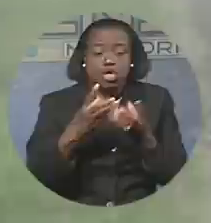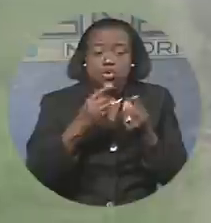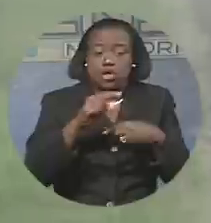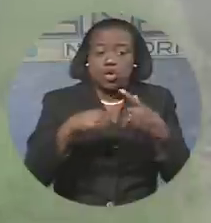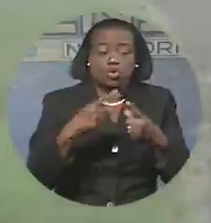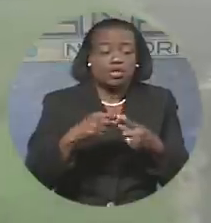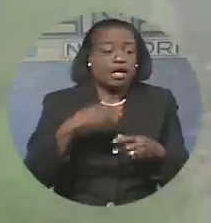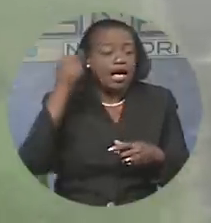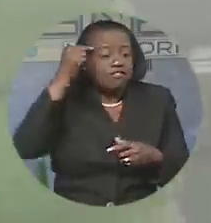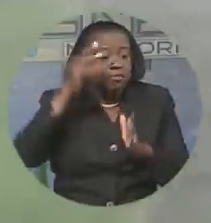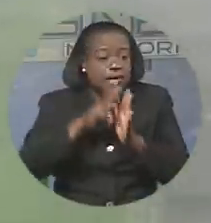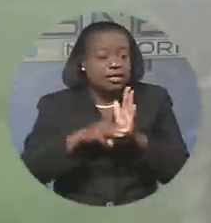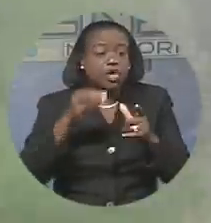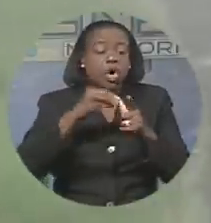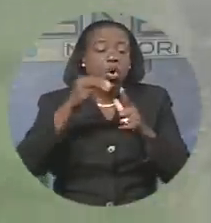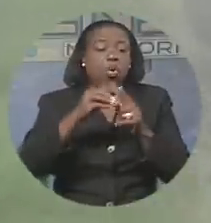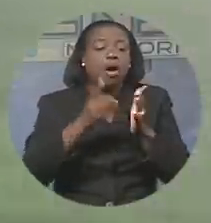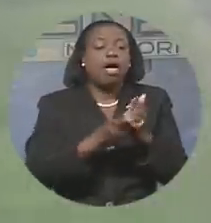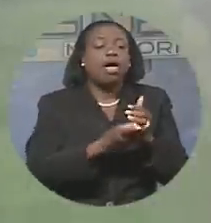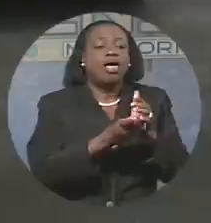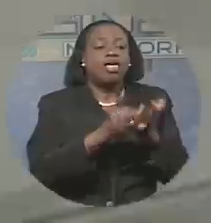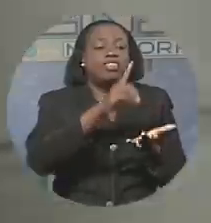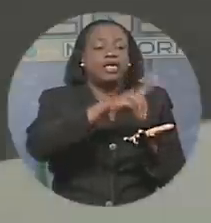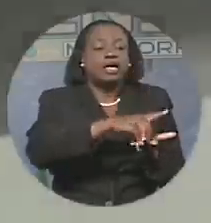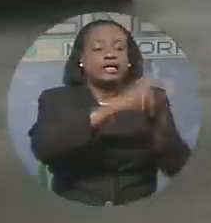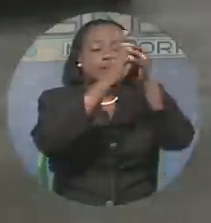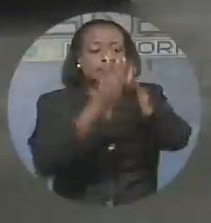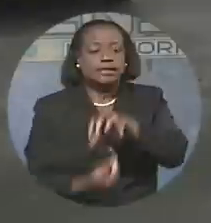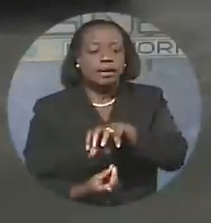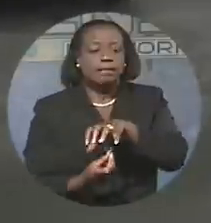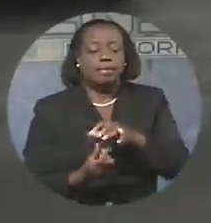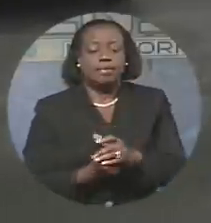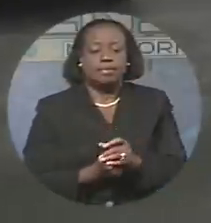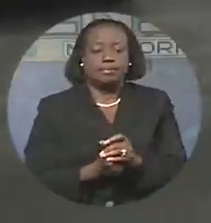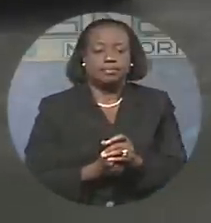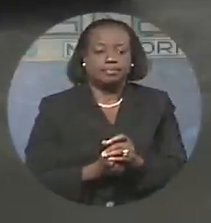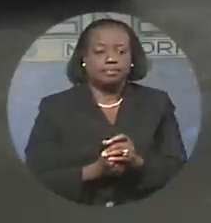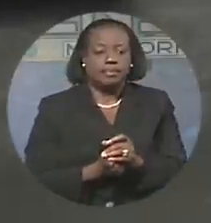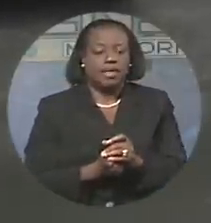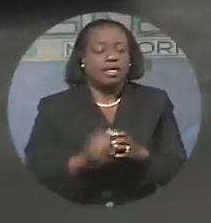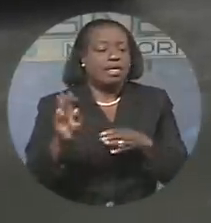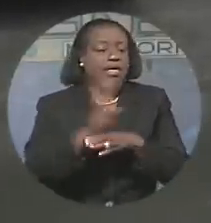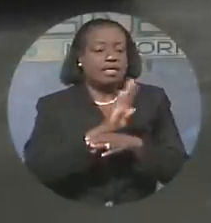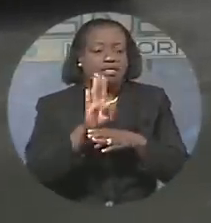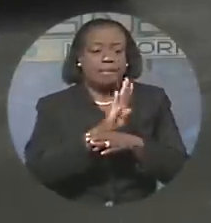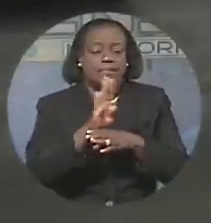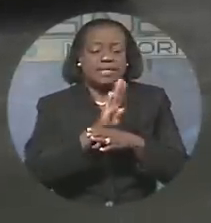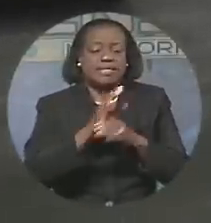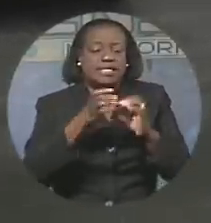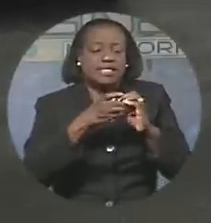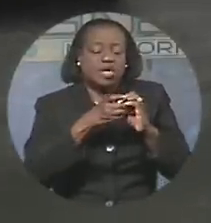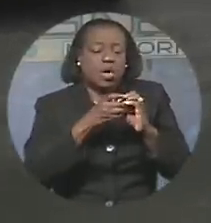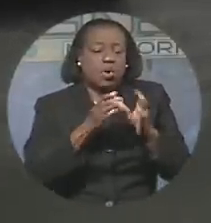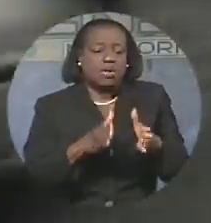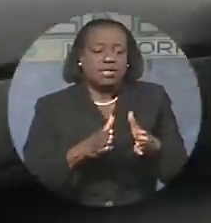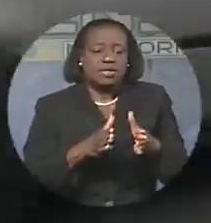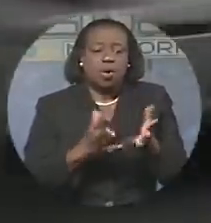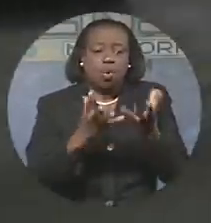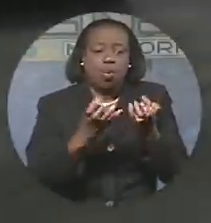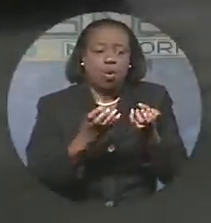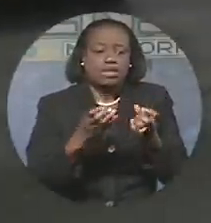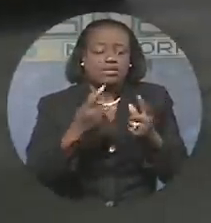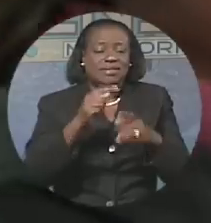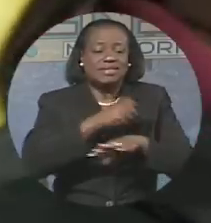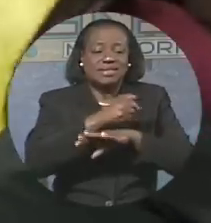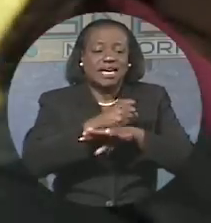dump? The lingering concern is forcing area residents and business owners to sound the call again for the site to be removed.